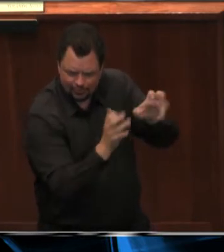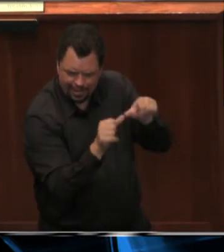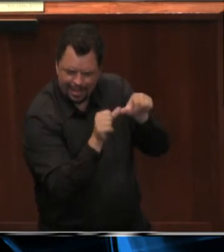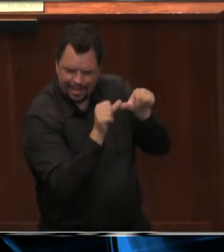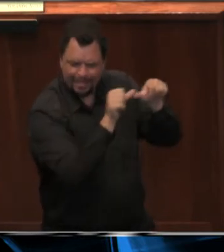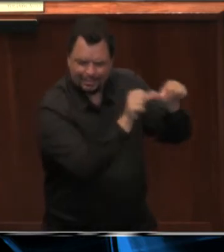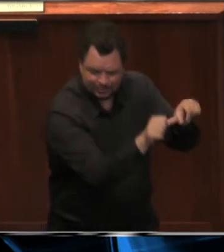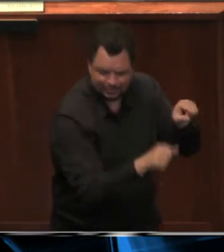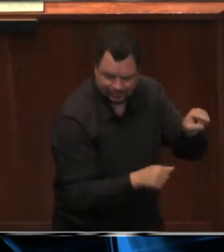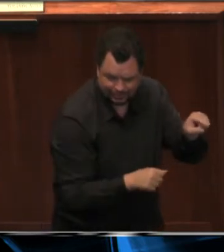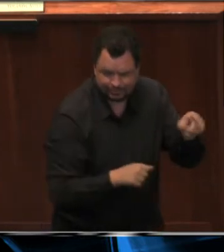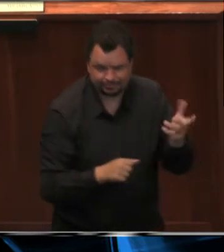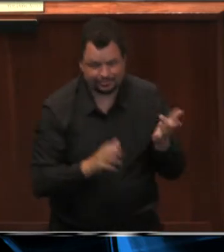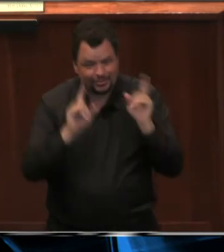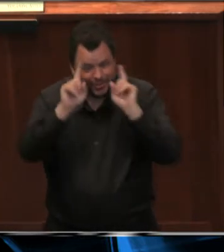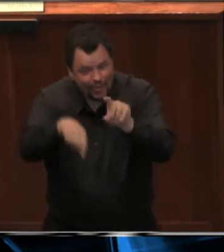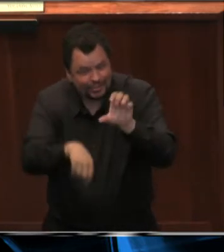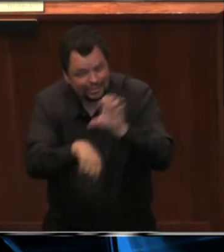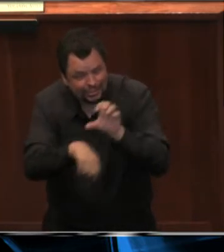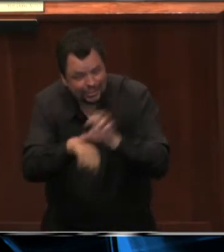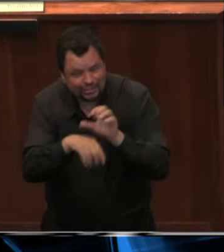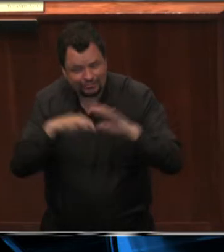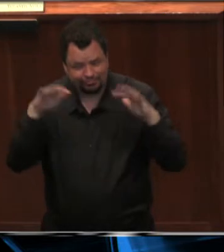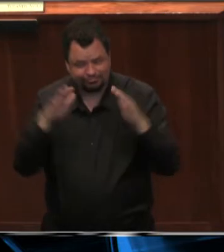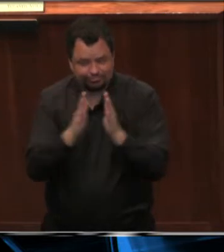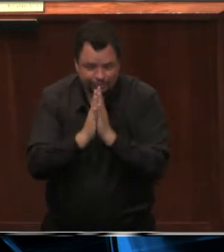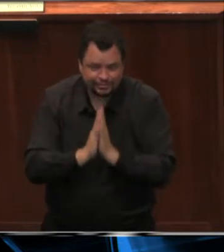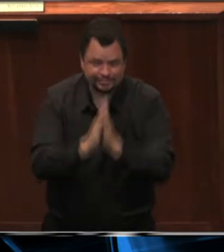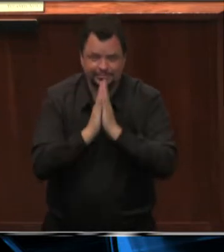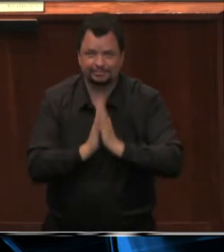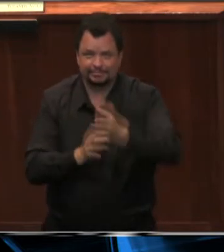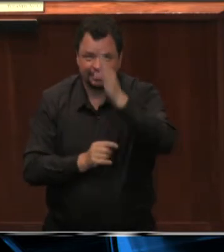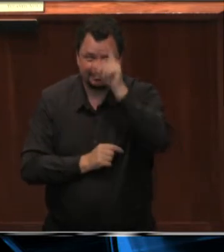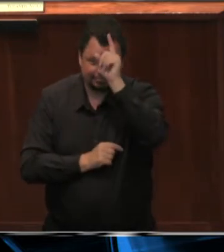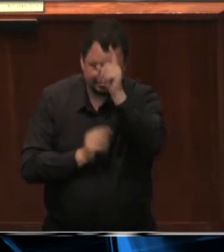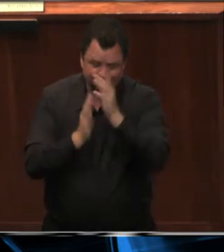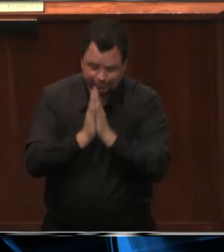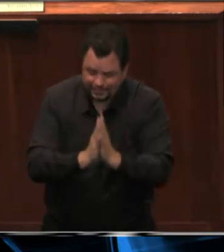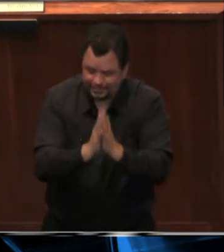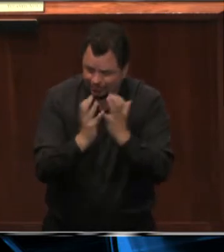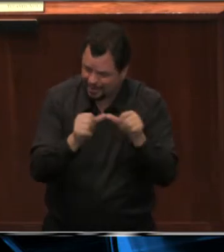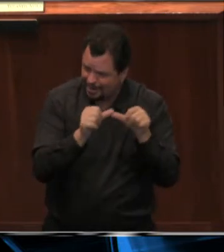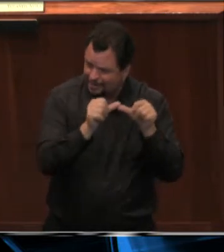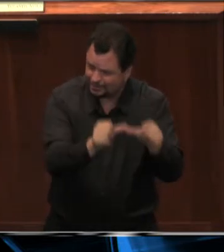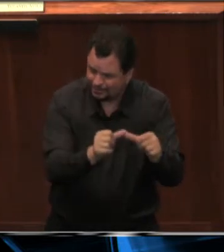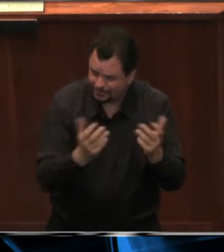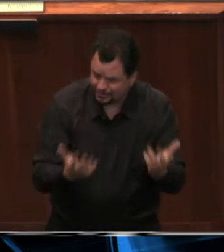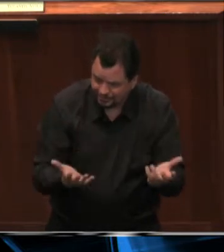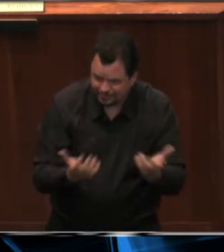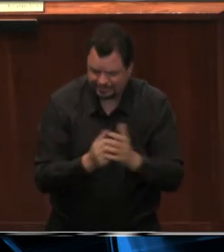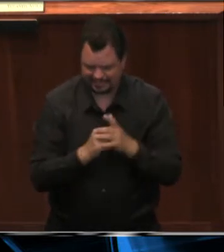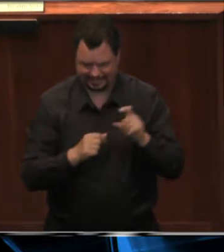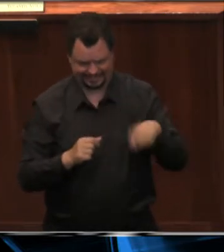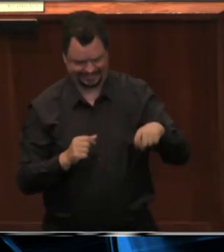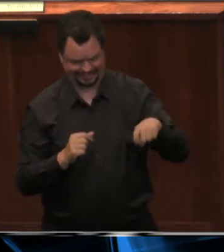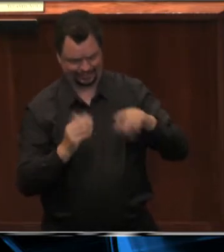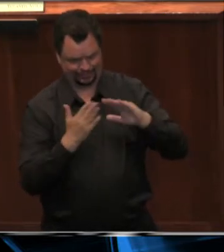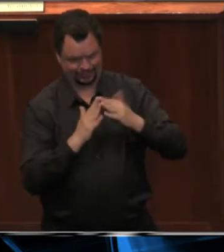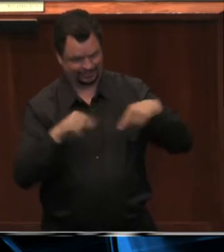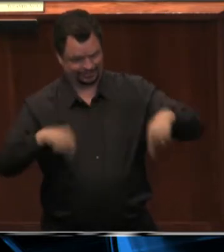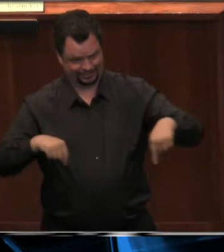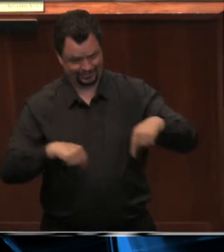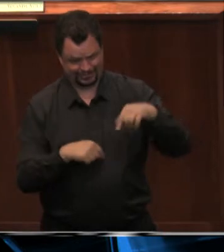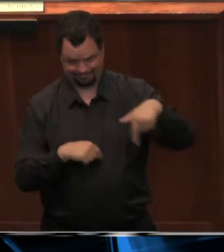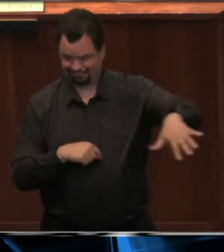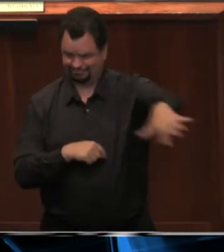worship. Always important in our community, but especially as we're going through a community crisis. Having that access to our houses of